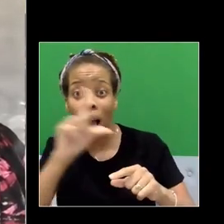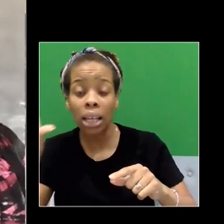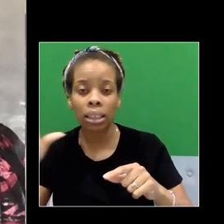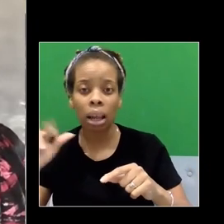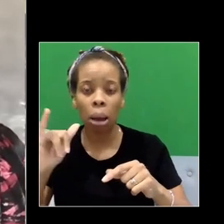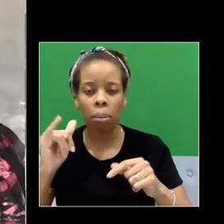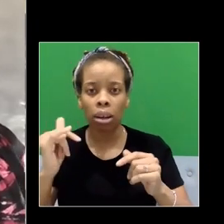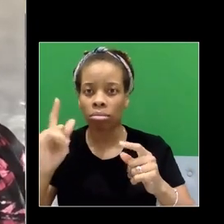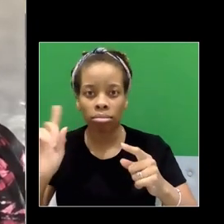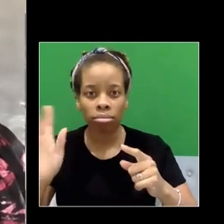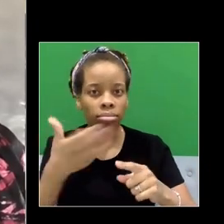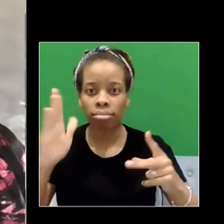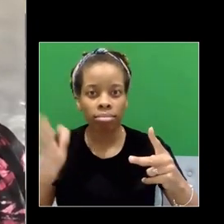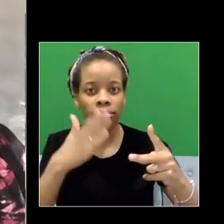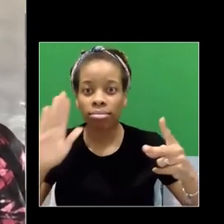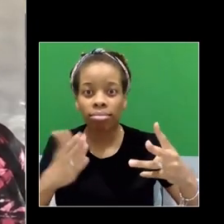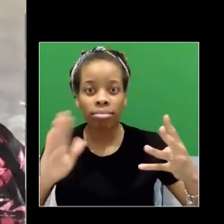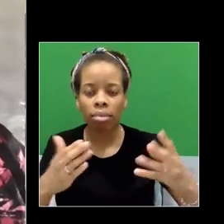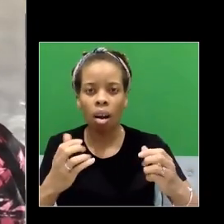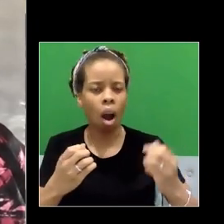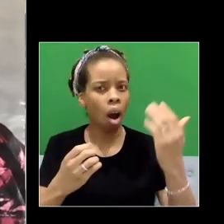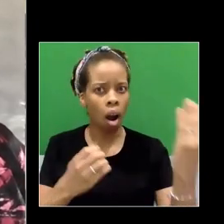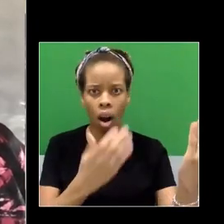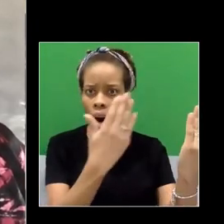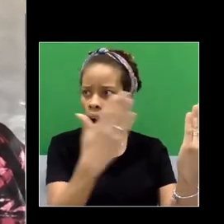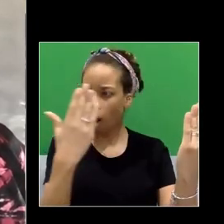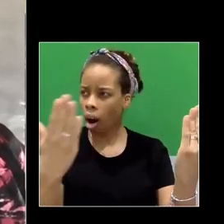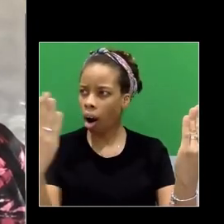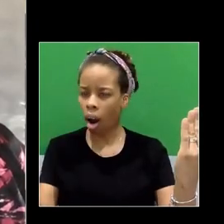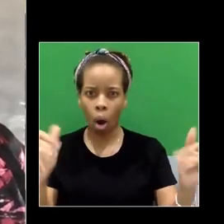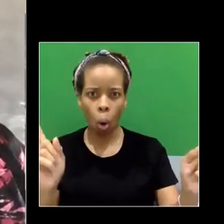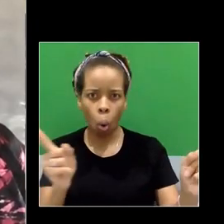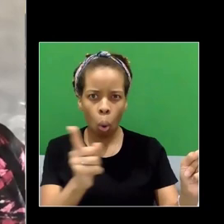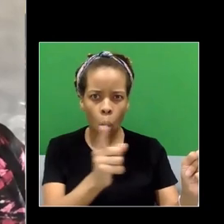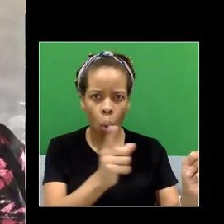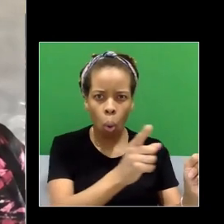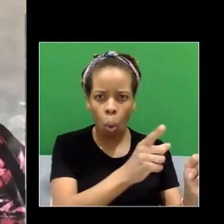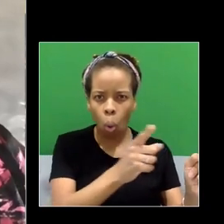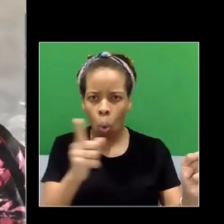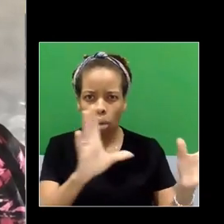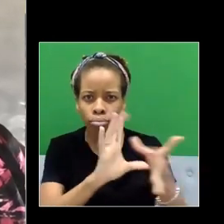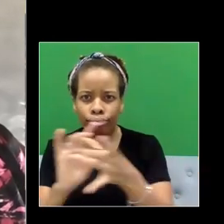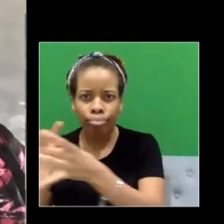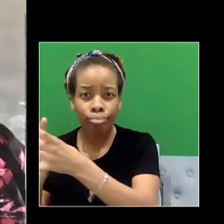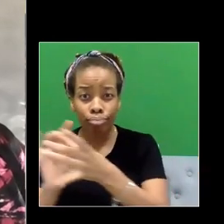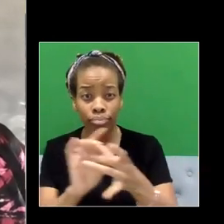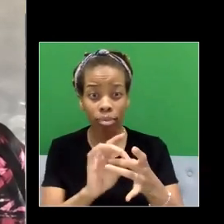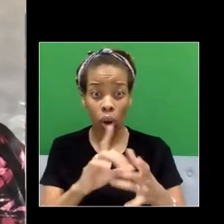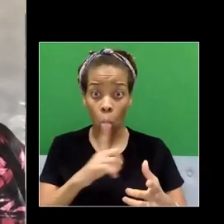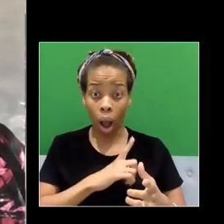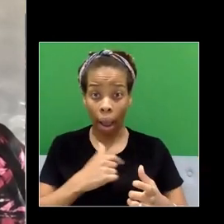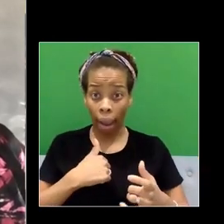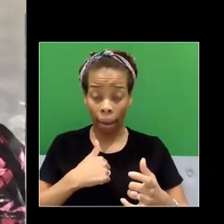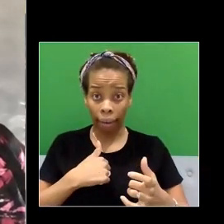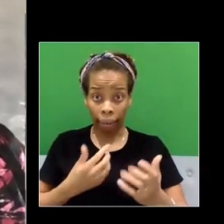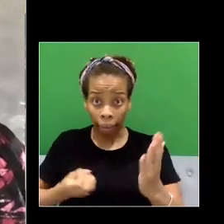works, and you look at the group together and you think, what are they doing to each other? What's the conversation here? Because all of this has come from you. All of this